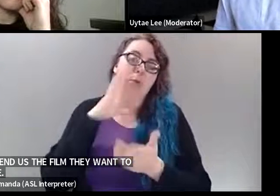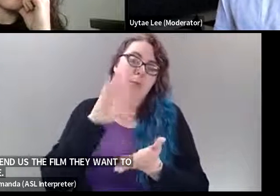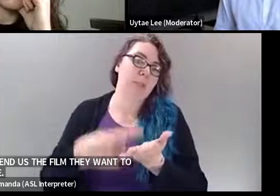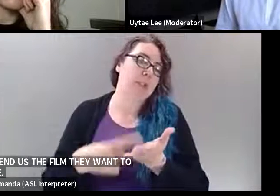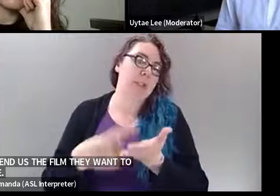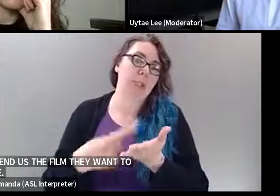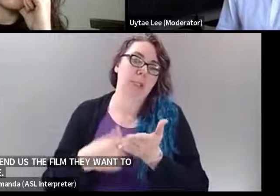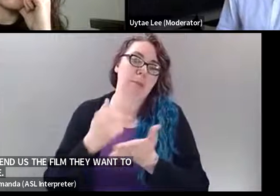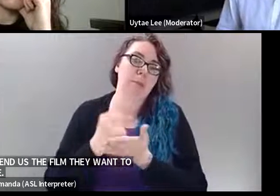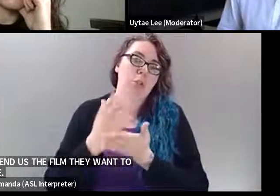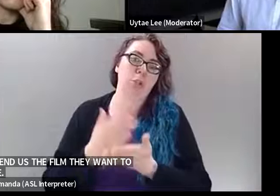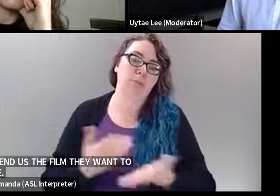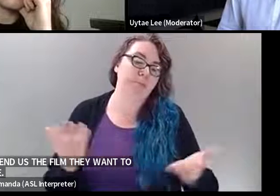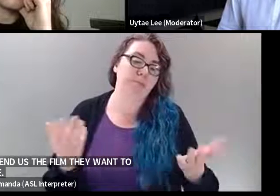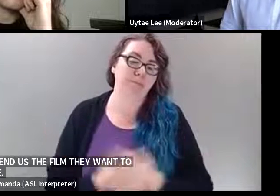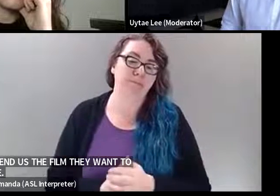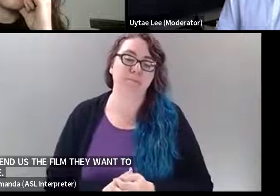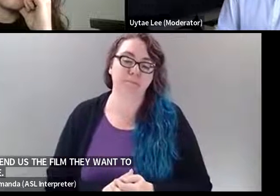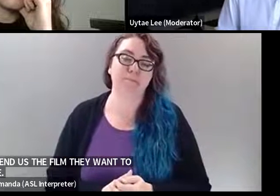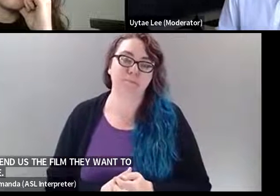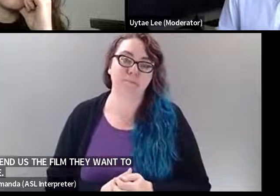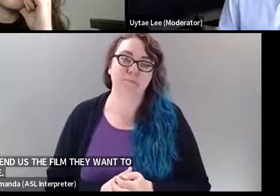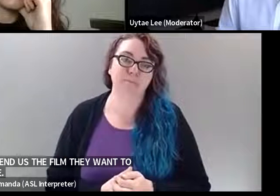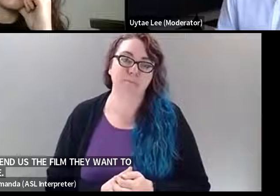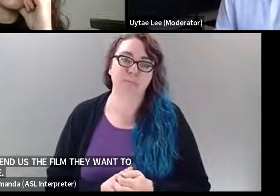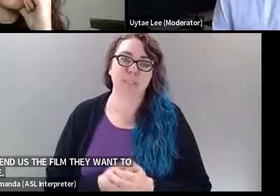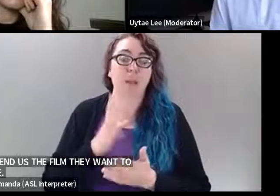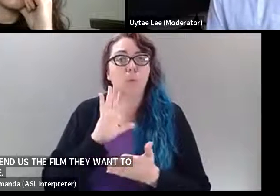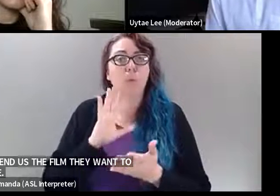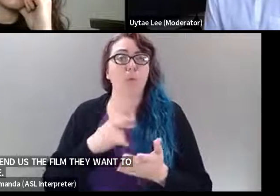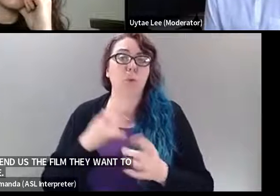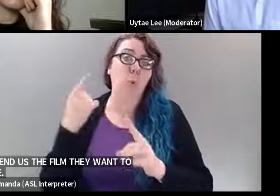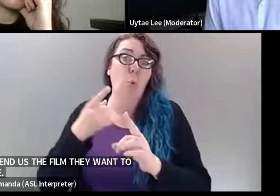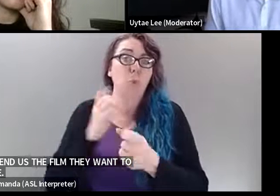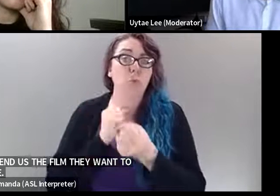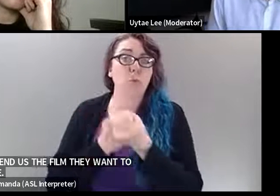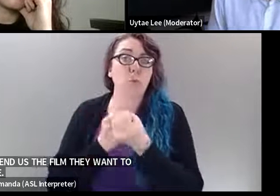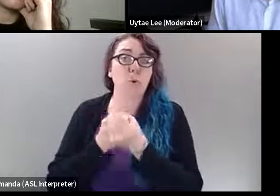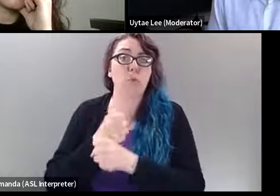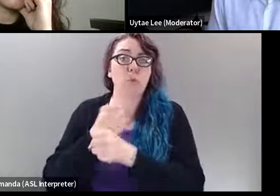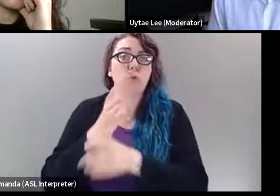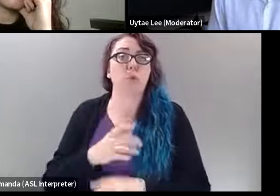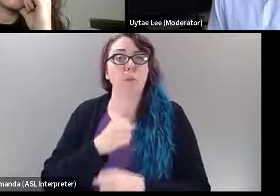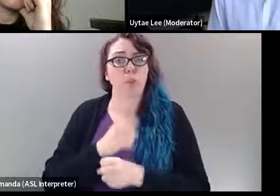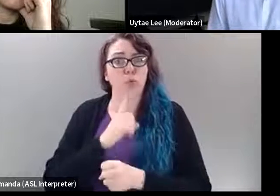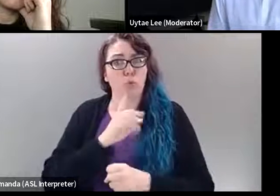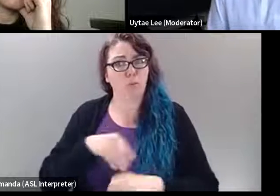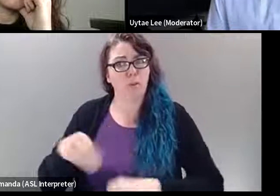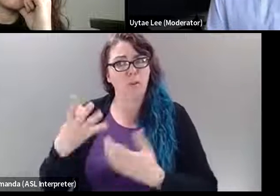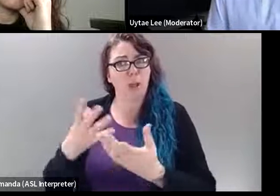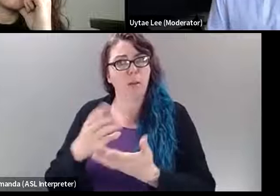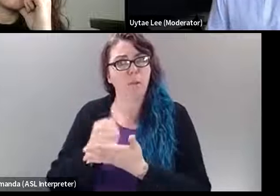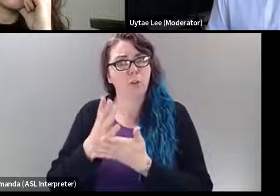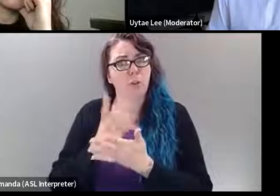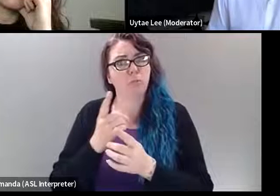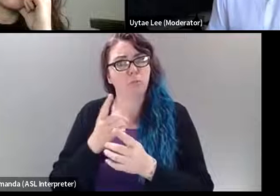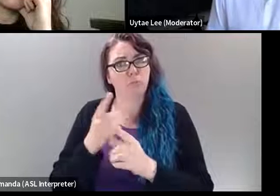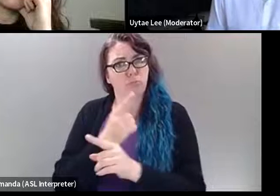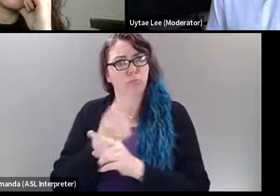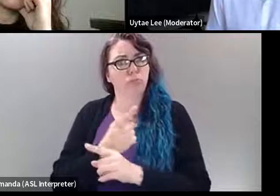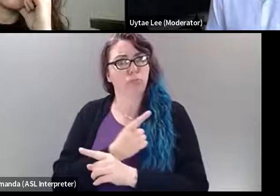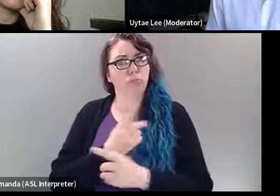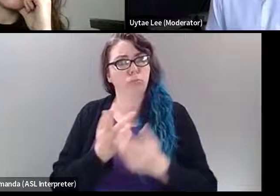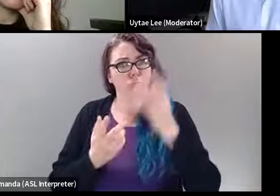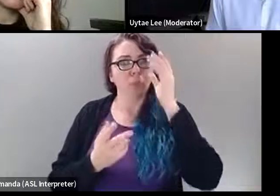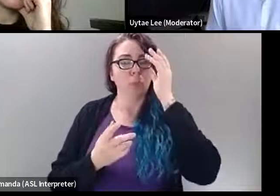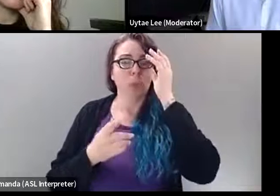need to get those budgets made and make sure they're appropriate. And we have teams here who work with producers, but at pitch stage,